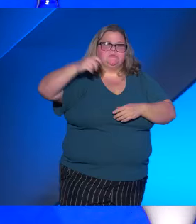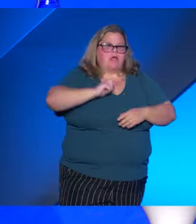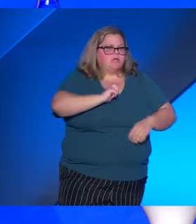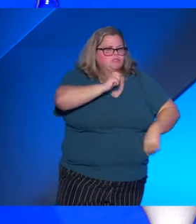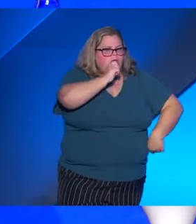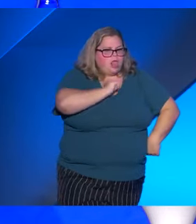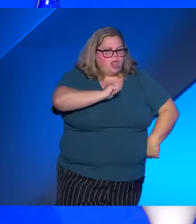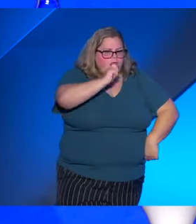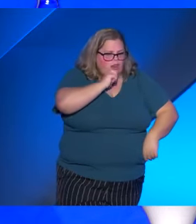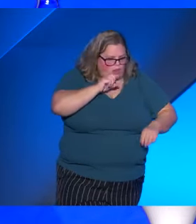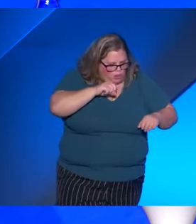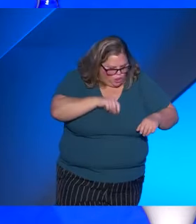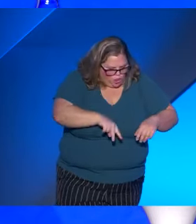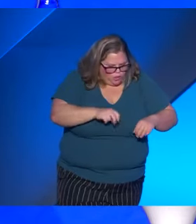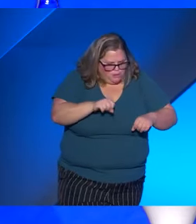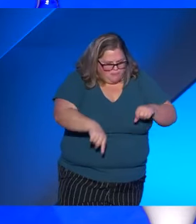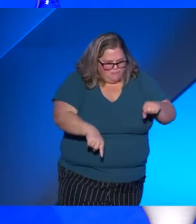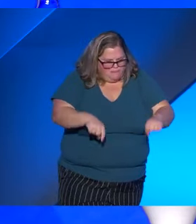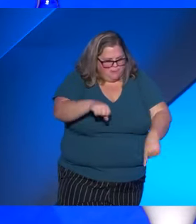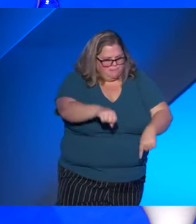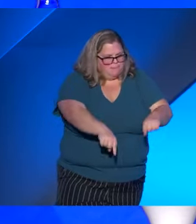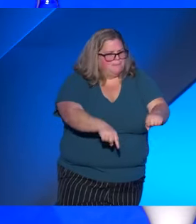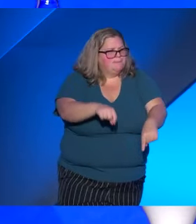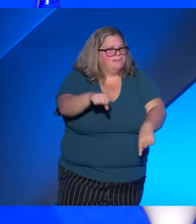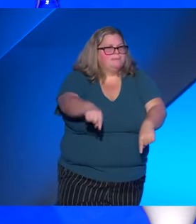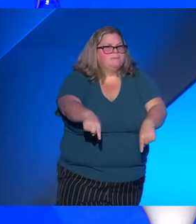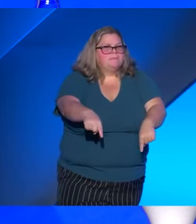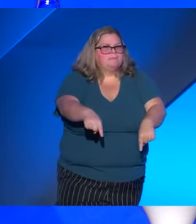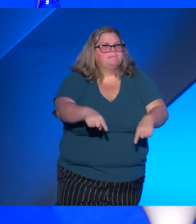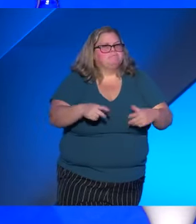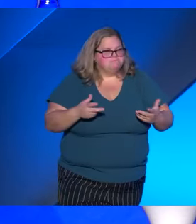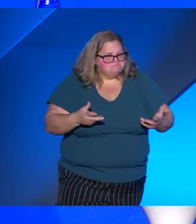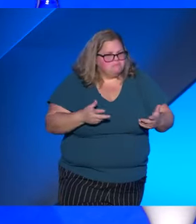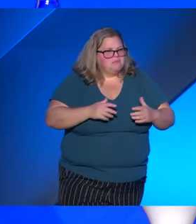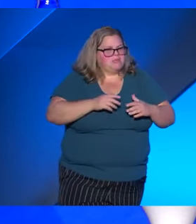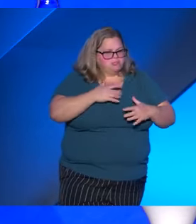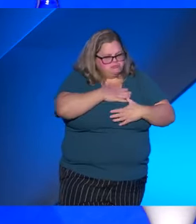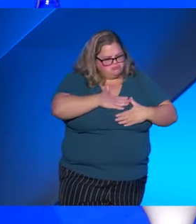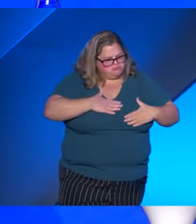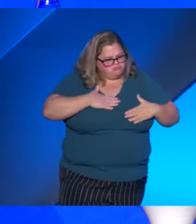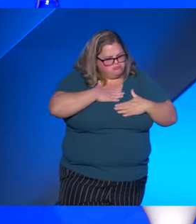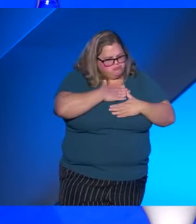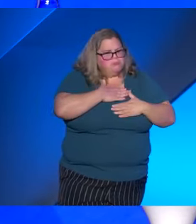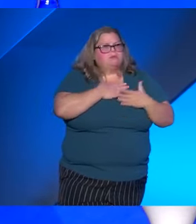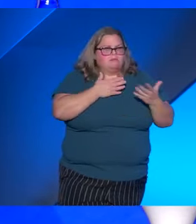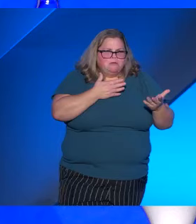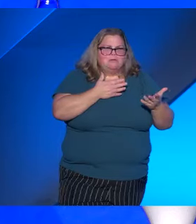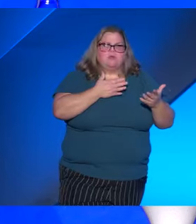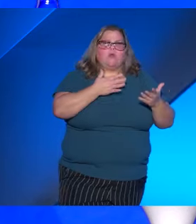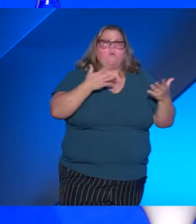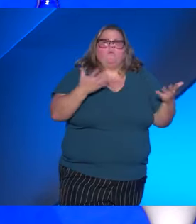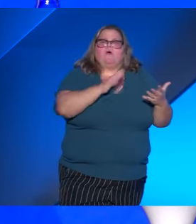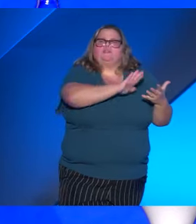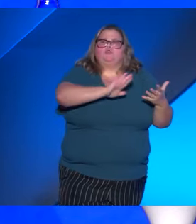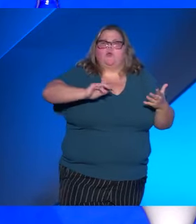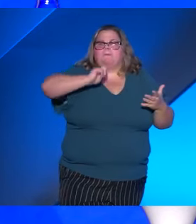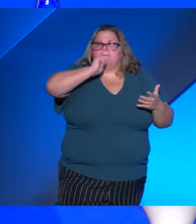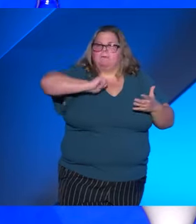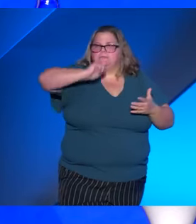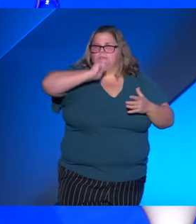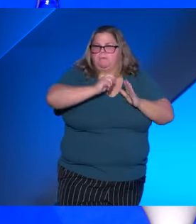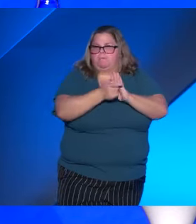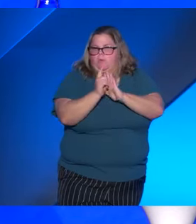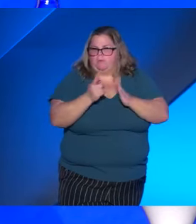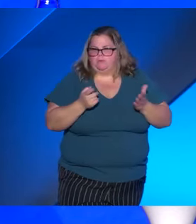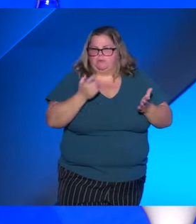Mm. How are you creating popsicle moments every day? Because triaging is exhausting. We know,